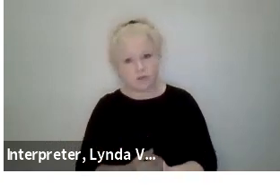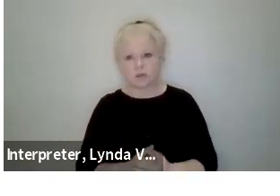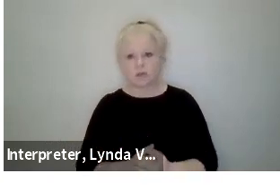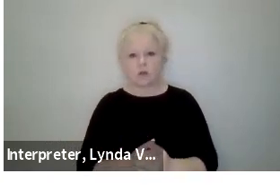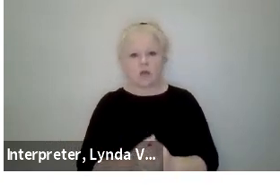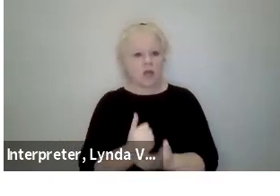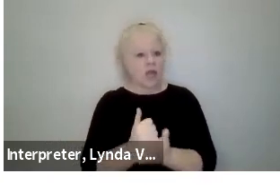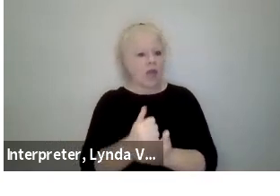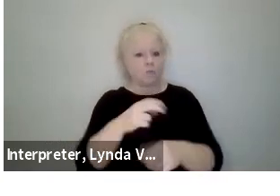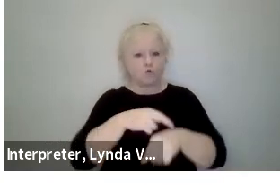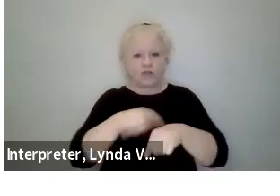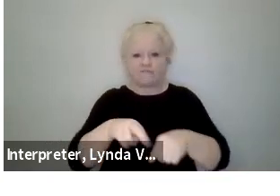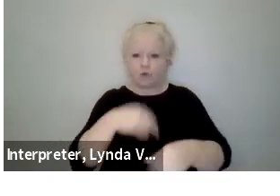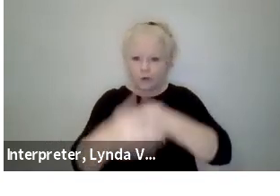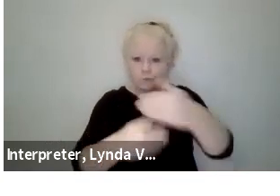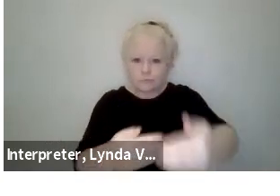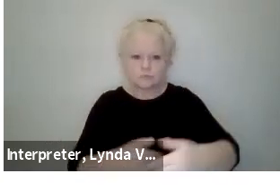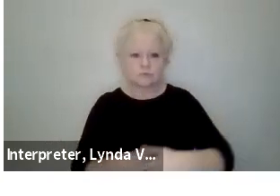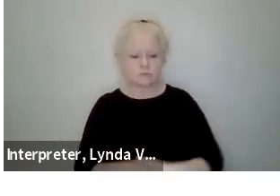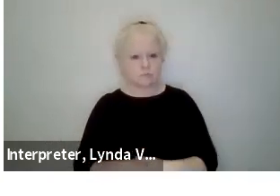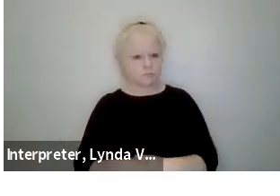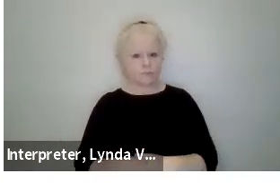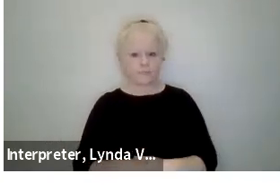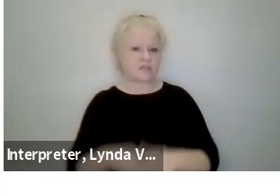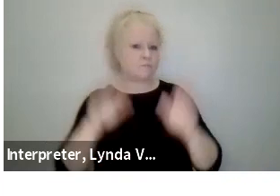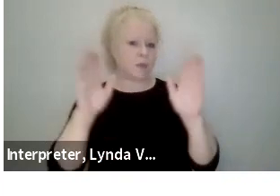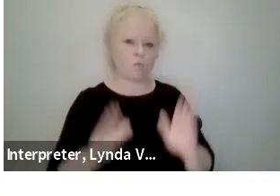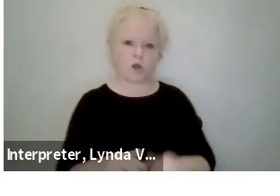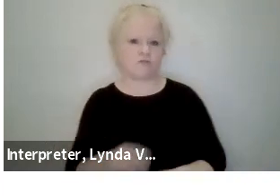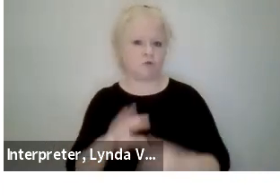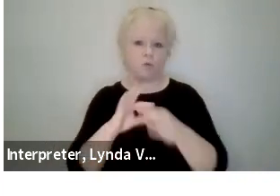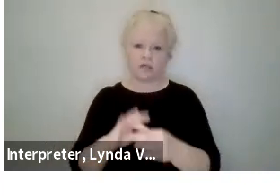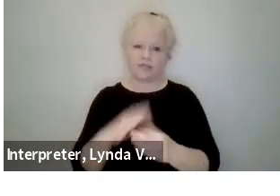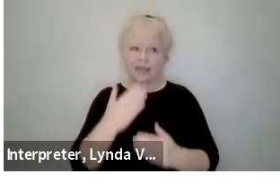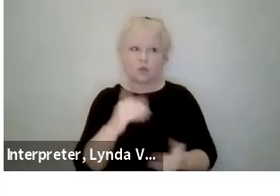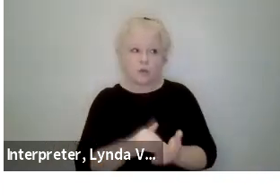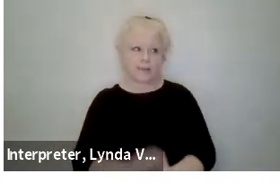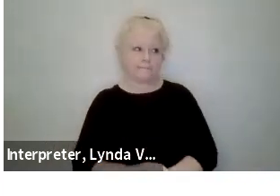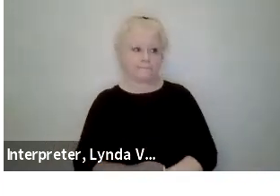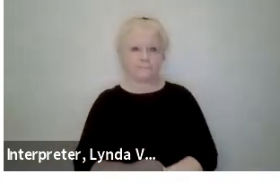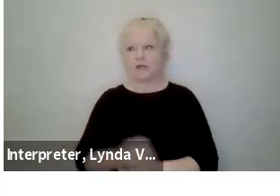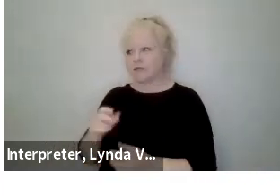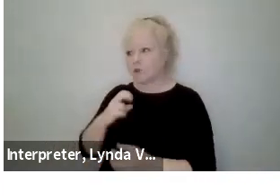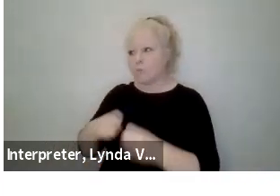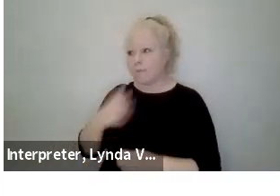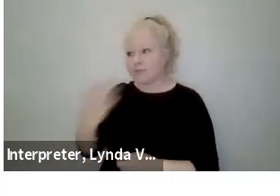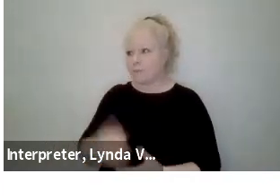to go. It's truly been wonderful to have this type of relationship. So thank you again. Not a problem. Thank